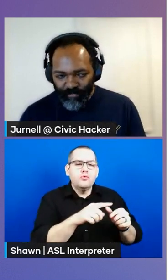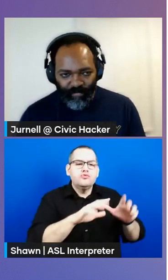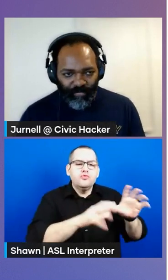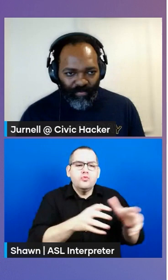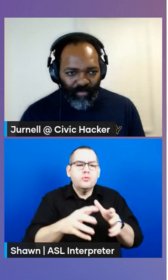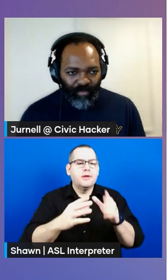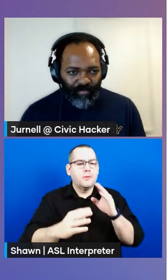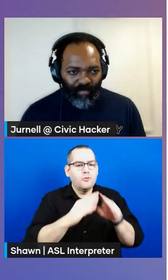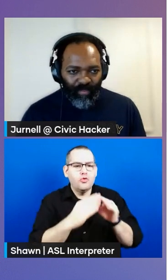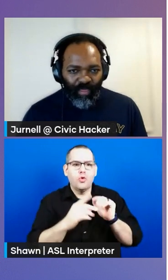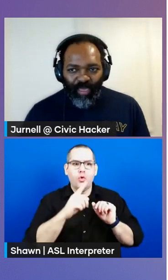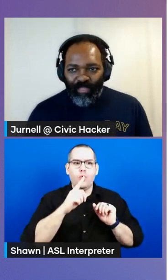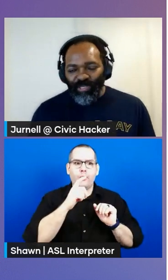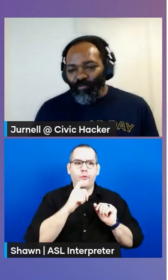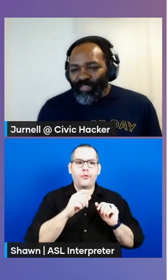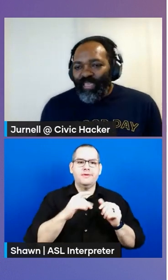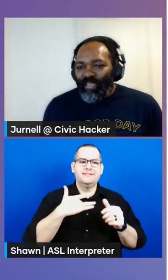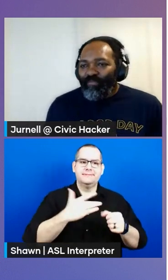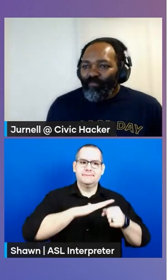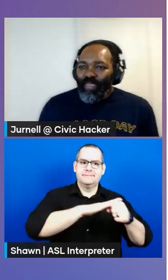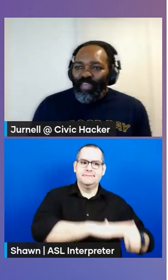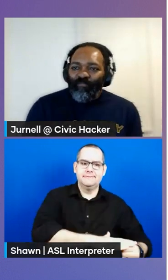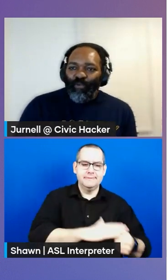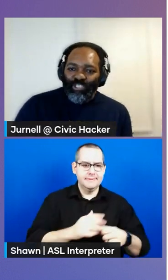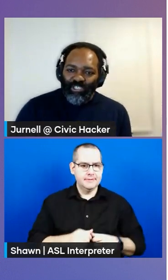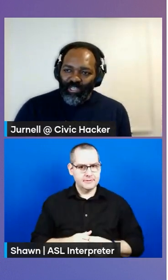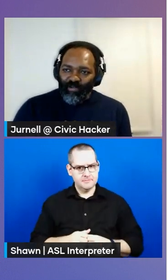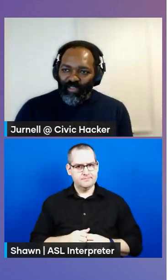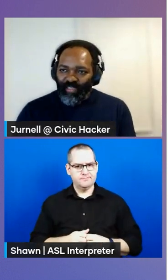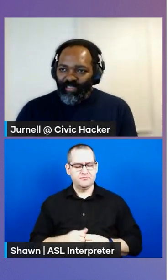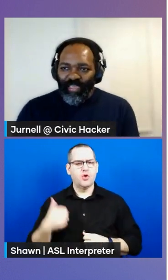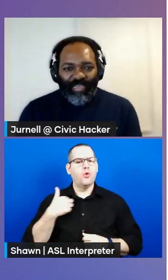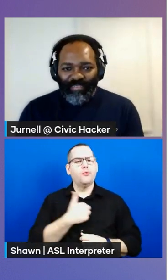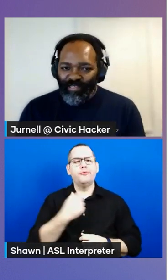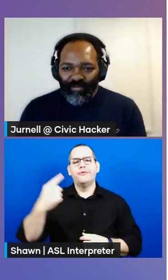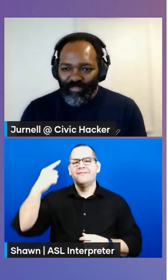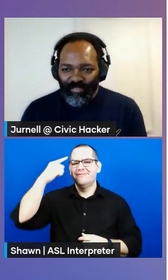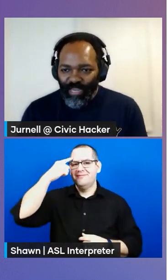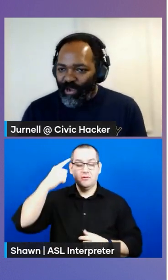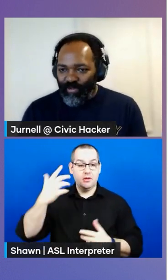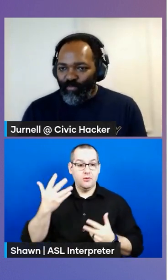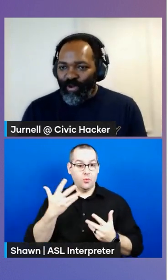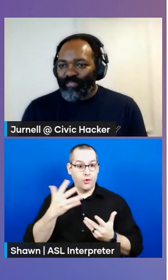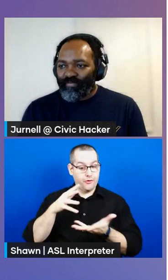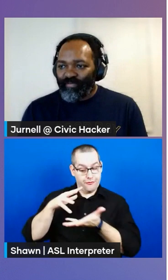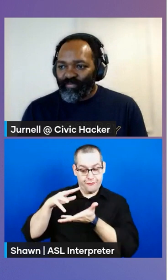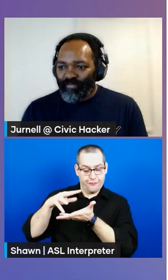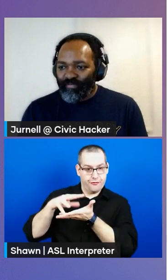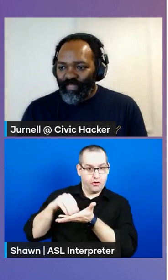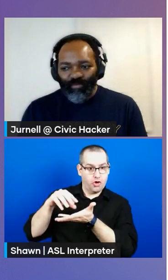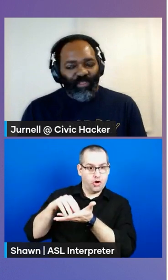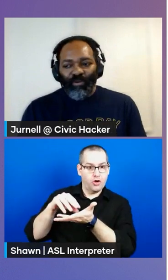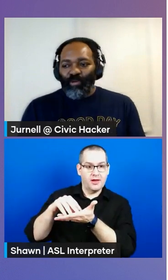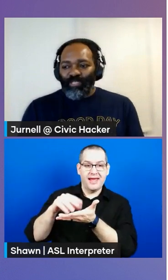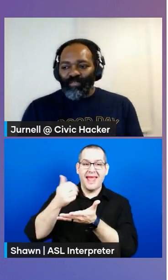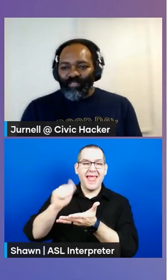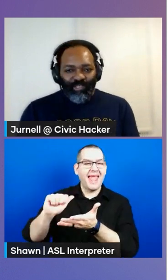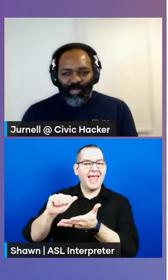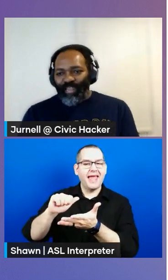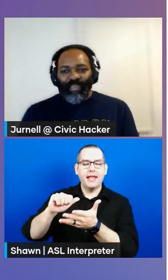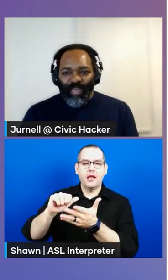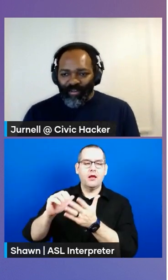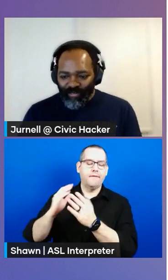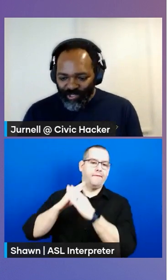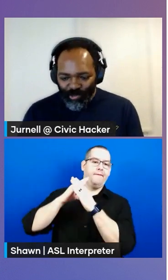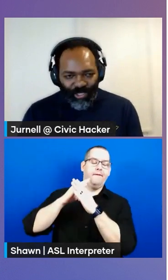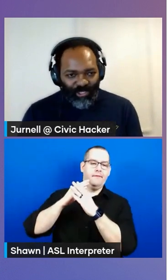communities. And so we think any friction to learning is just inherently oppressive. That's what they're using to